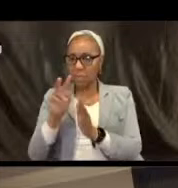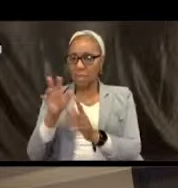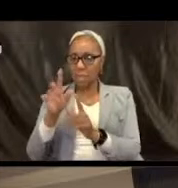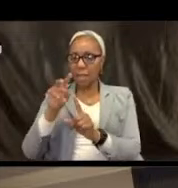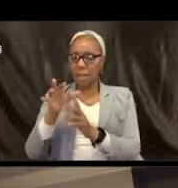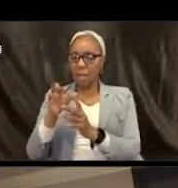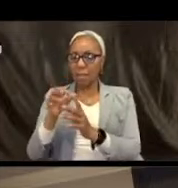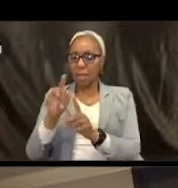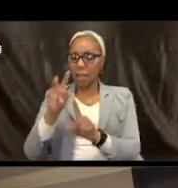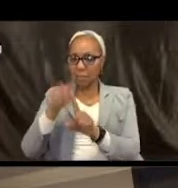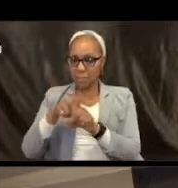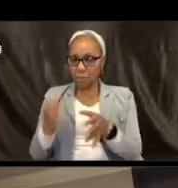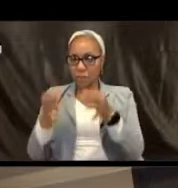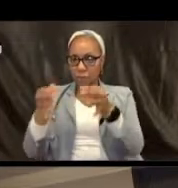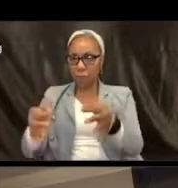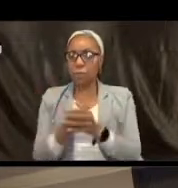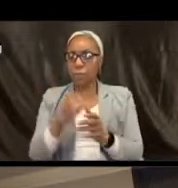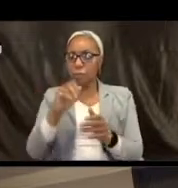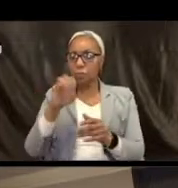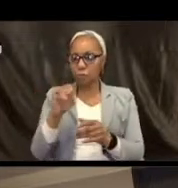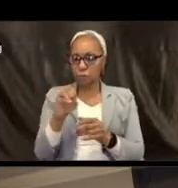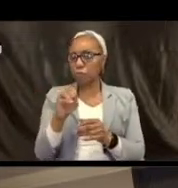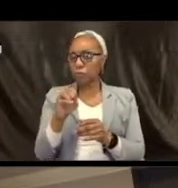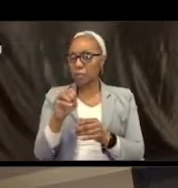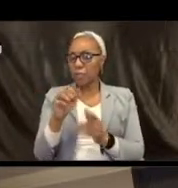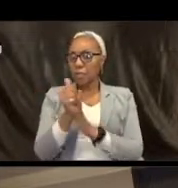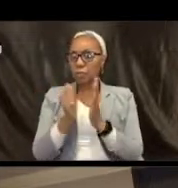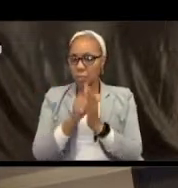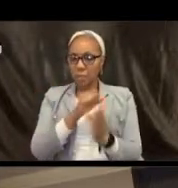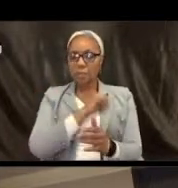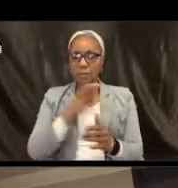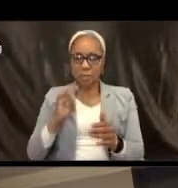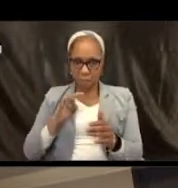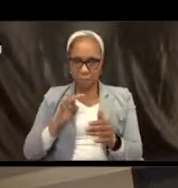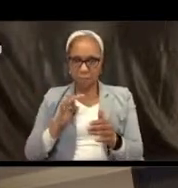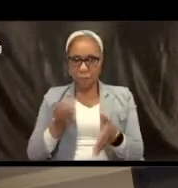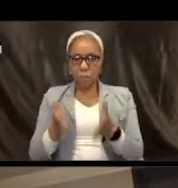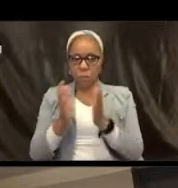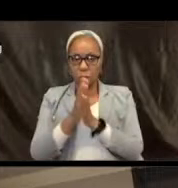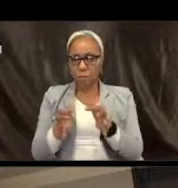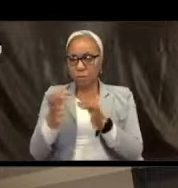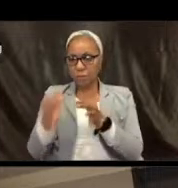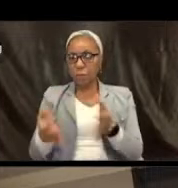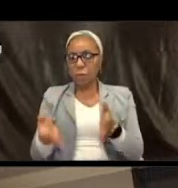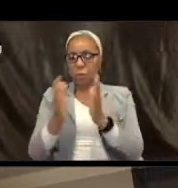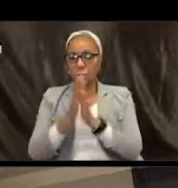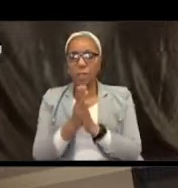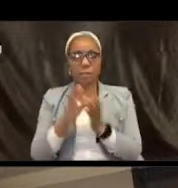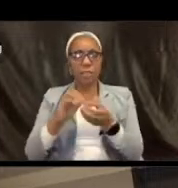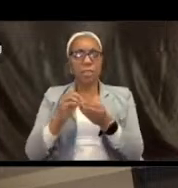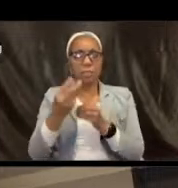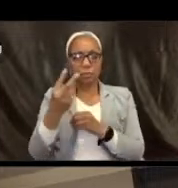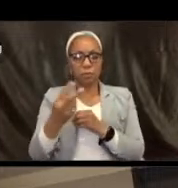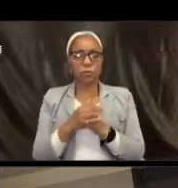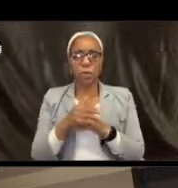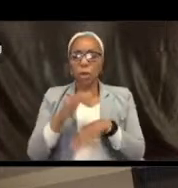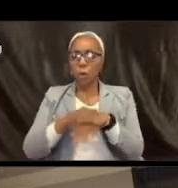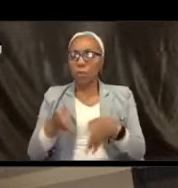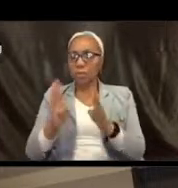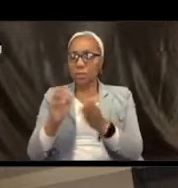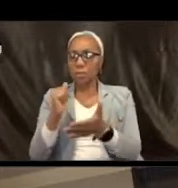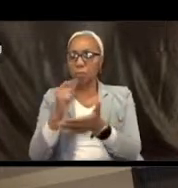April 13th, 2023 agenda. Staff supports the deferral request. Number 2, items on consent